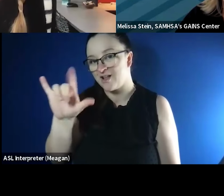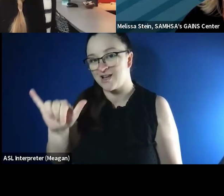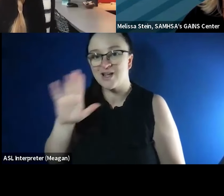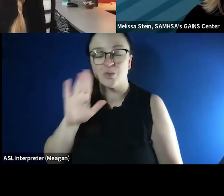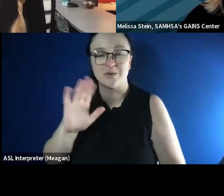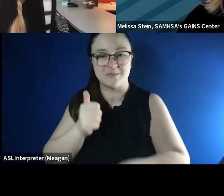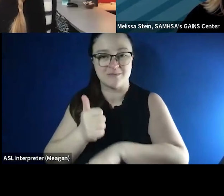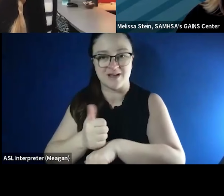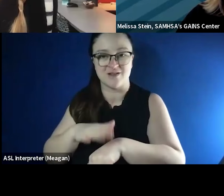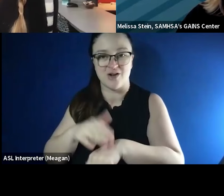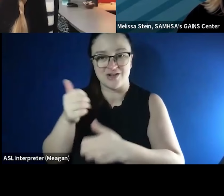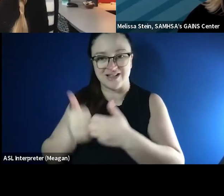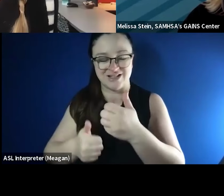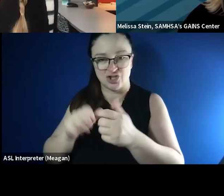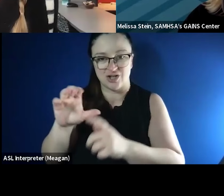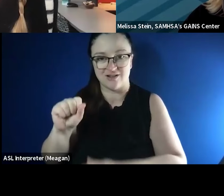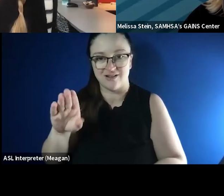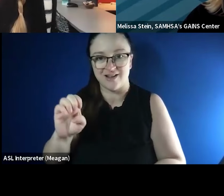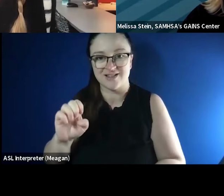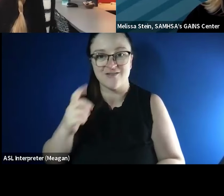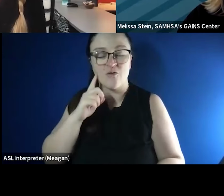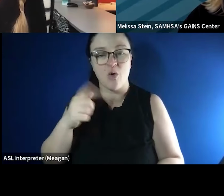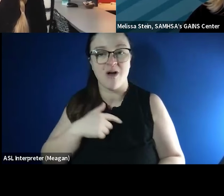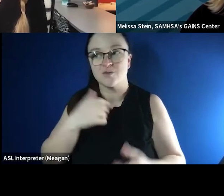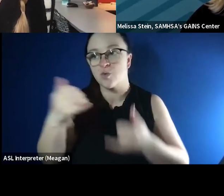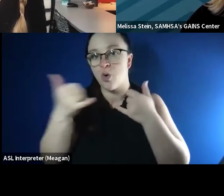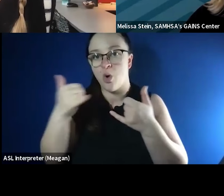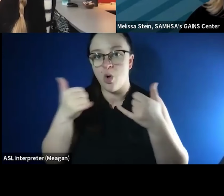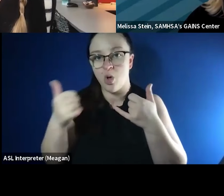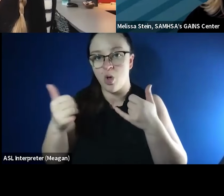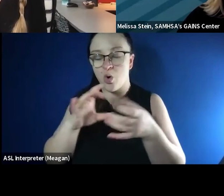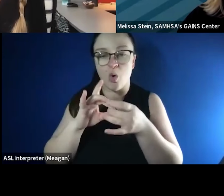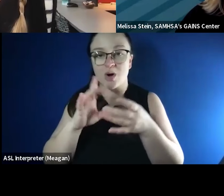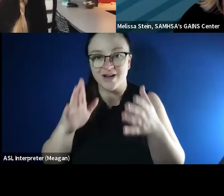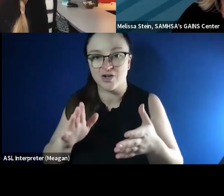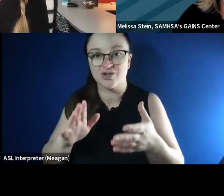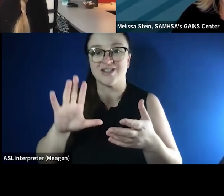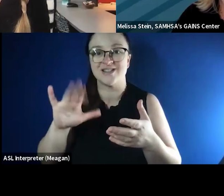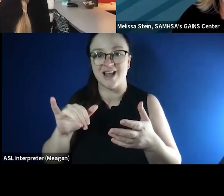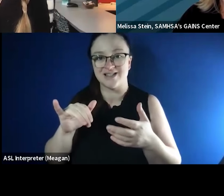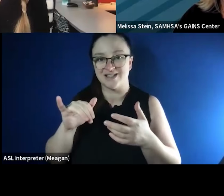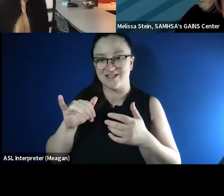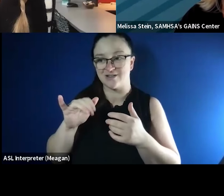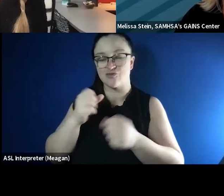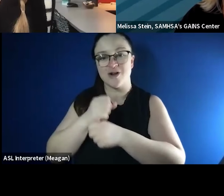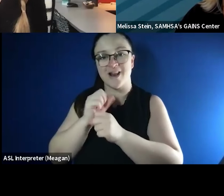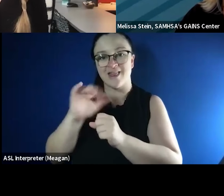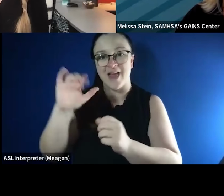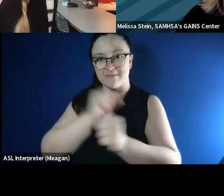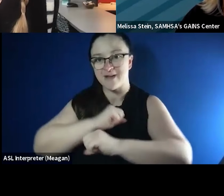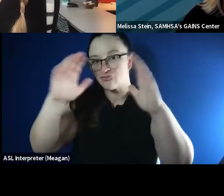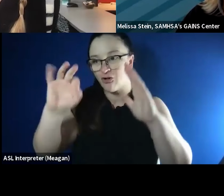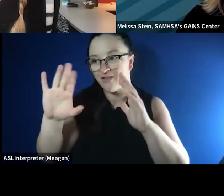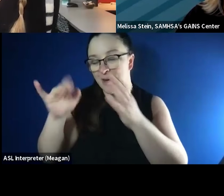us, it's cold calling admissions coordinators. And oftentimes it's painting the portrait, the health portrait of the person,